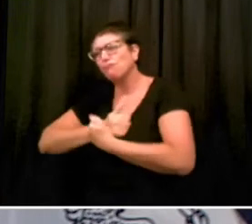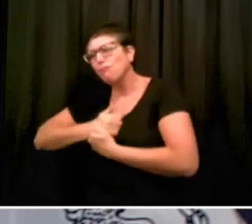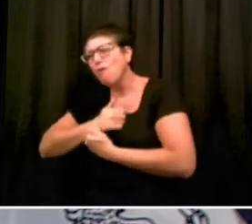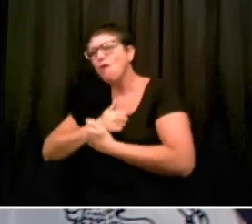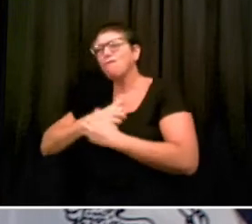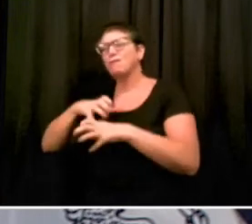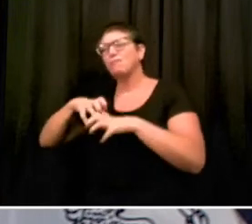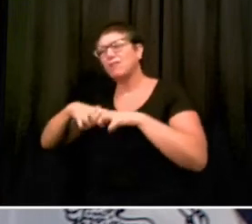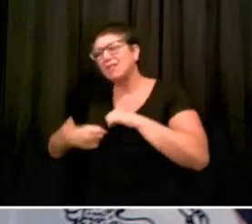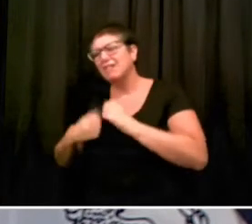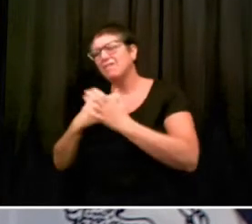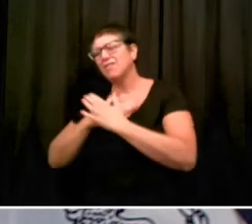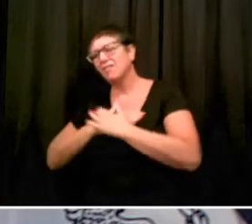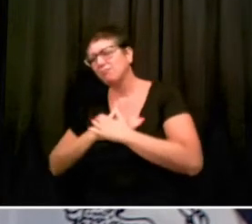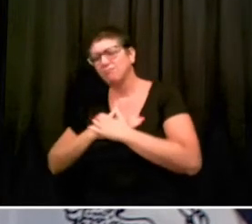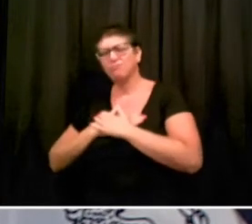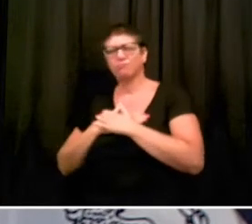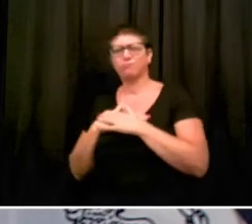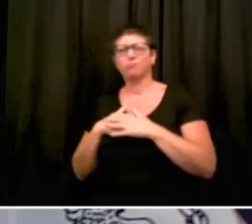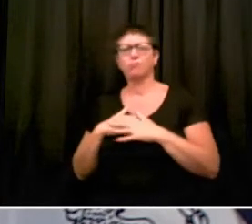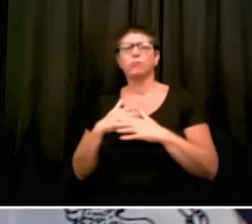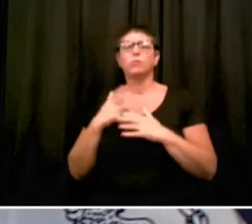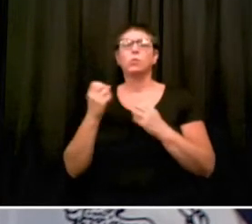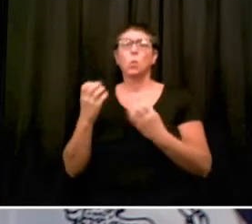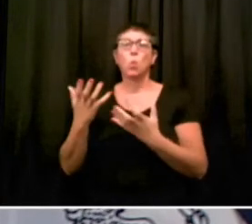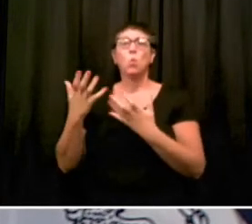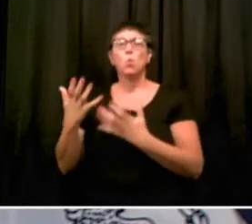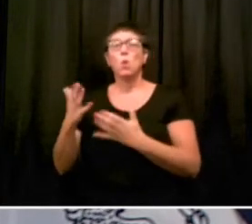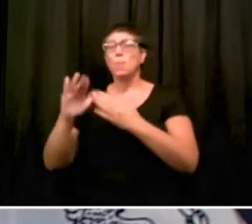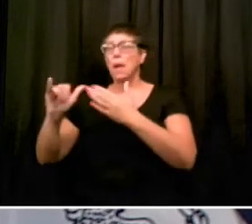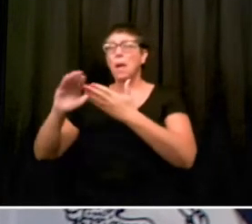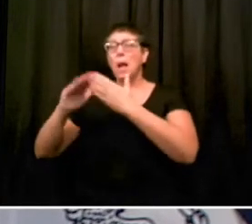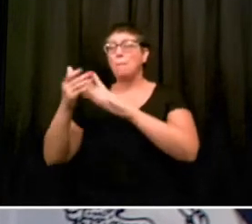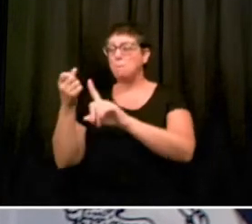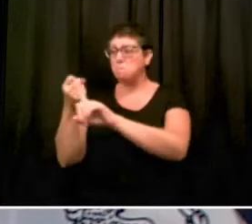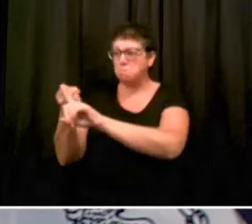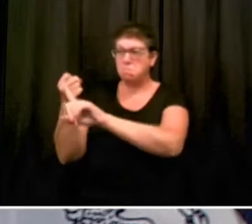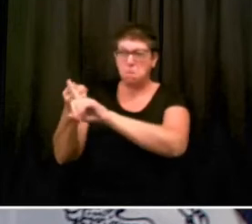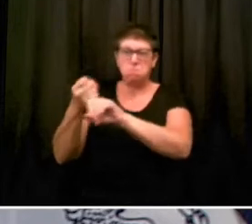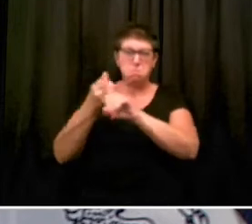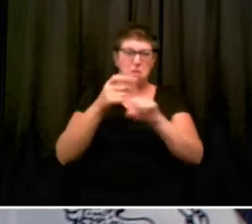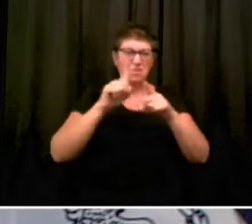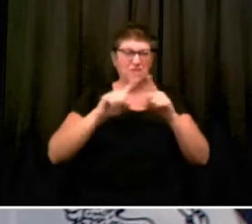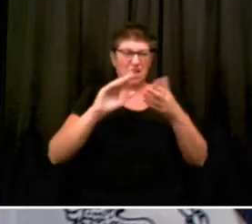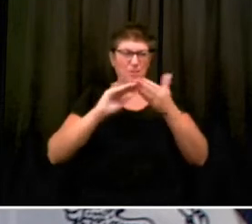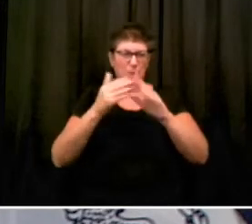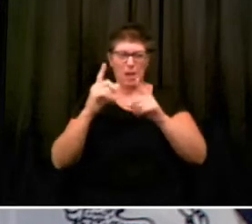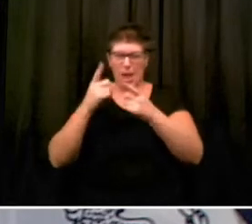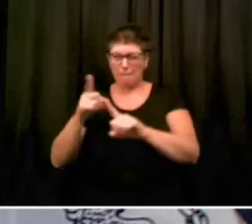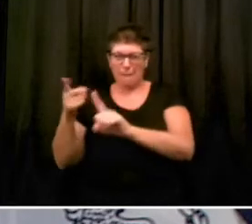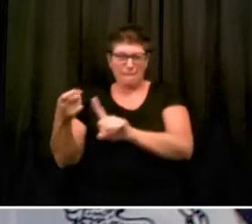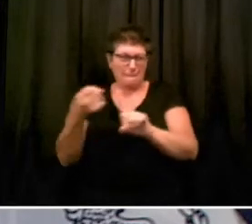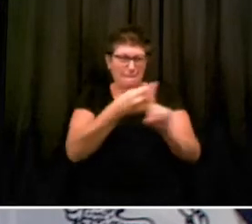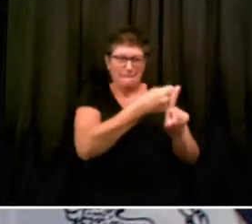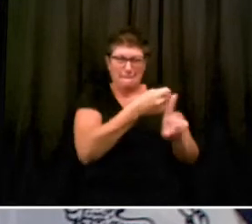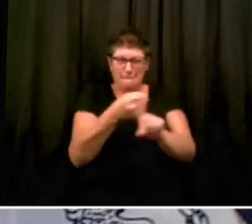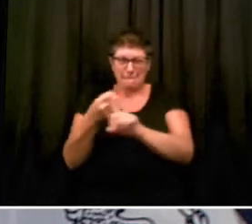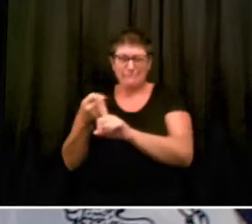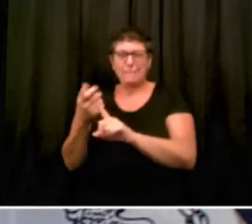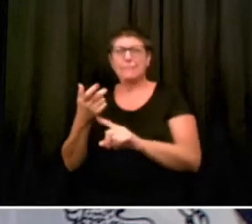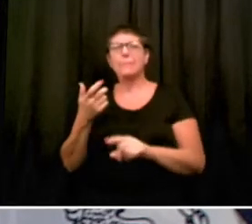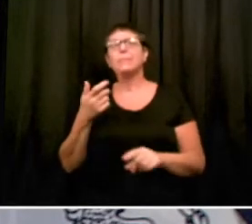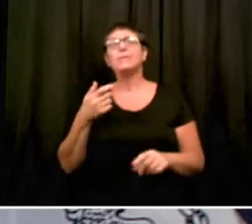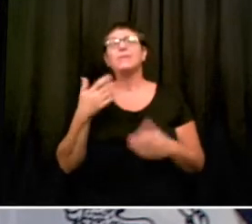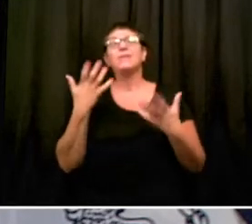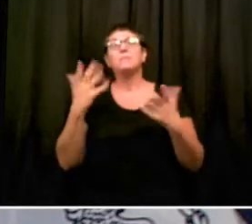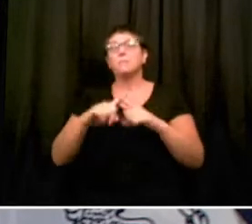deeply. Communities are feeling it deeply. But I want to again say to you, I just don't think the perception is that which you may